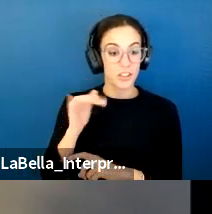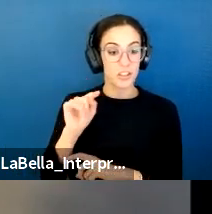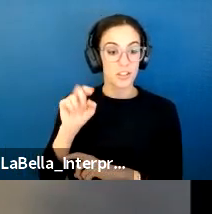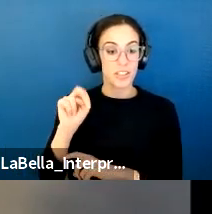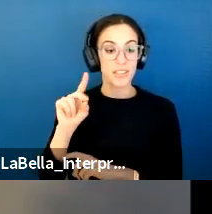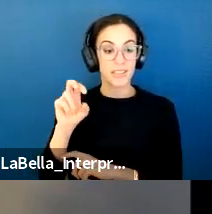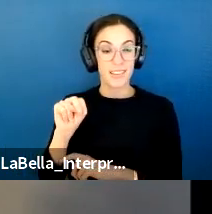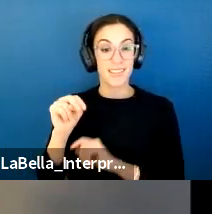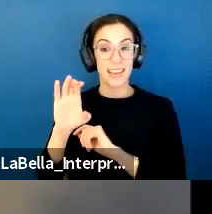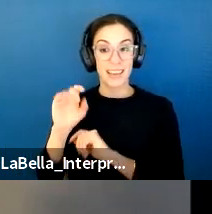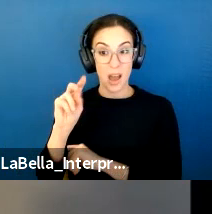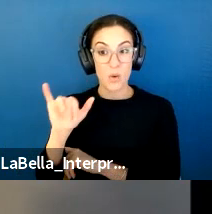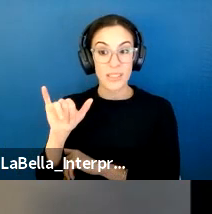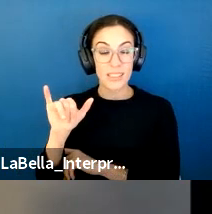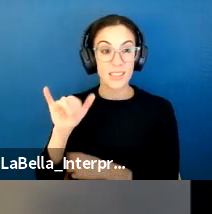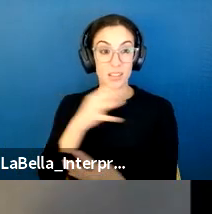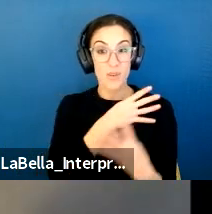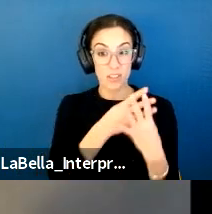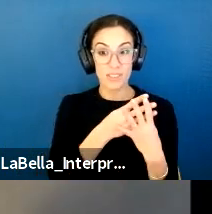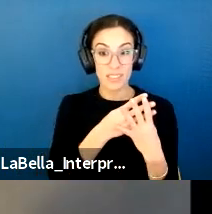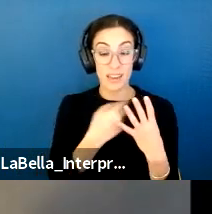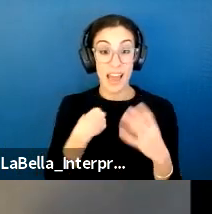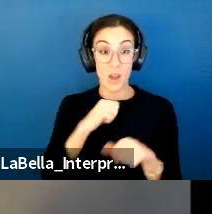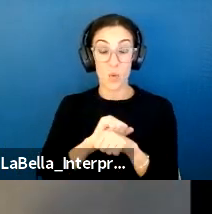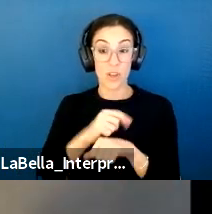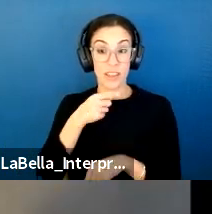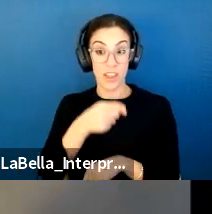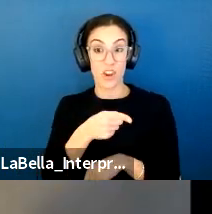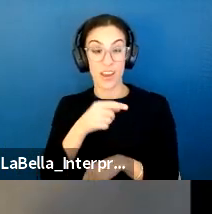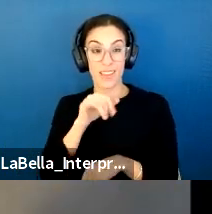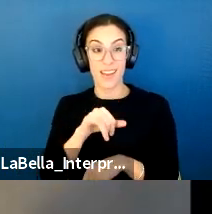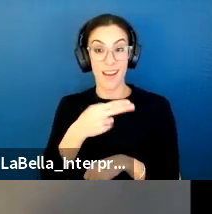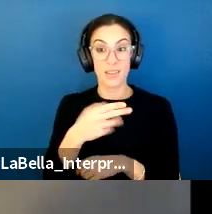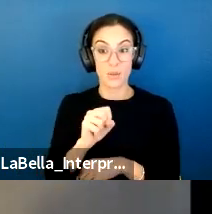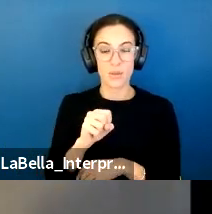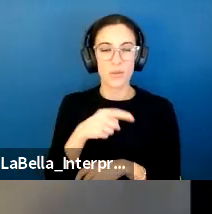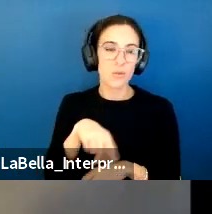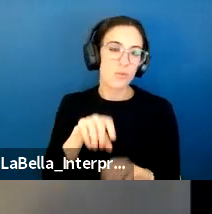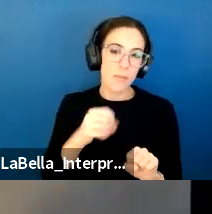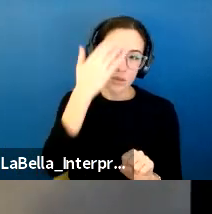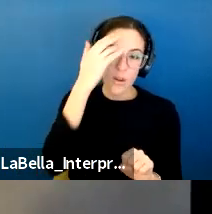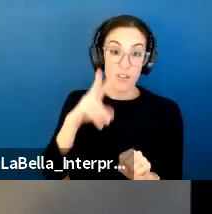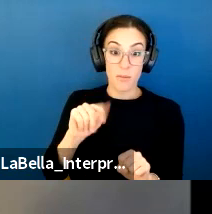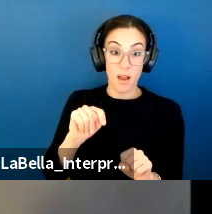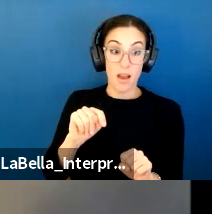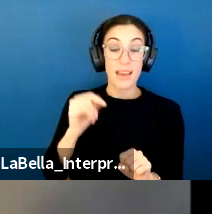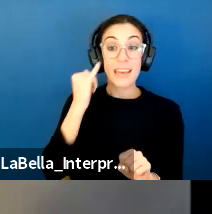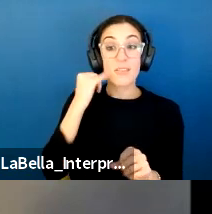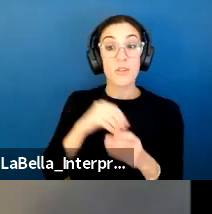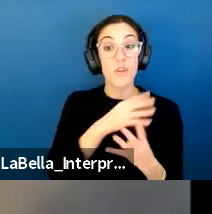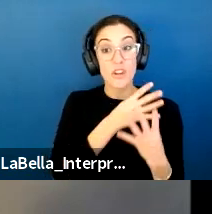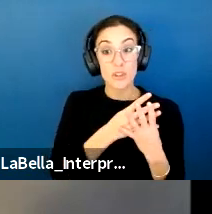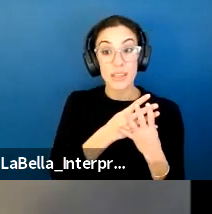worked there at their high school. So as you probably know, in Vermont, it's mandatory if you're incarcerated